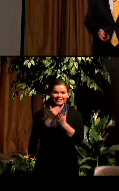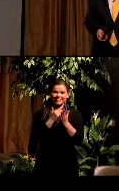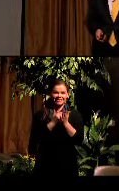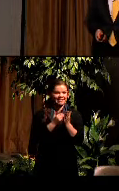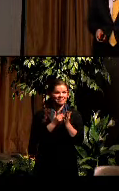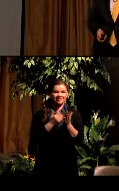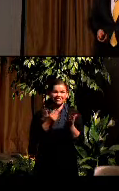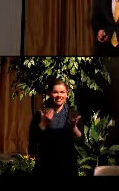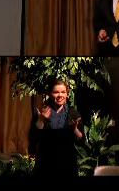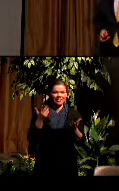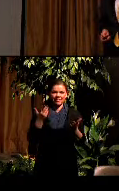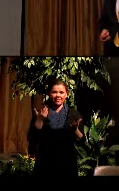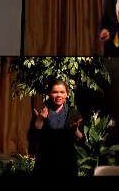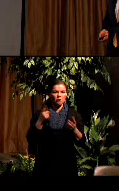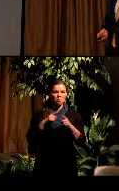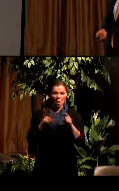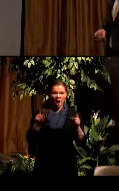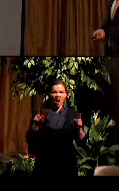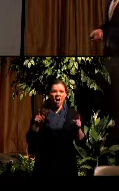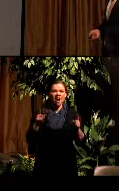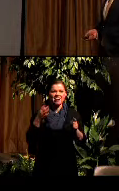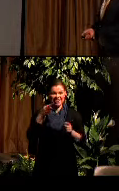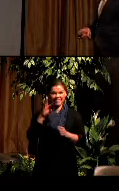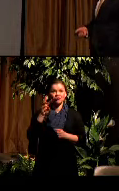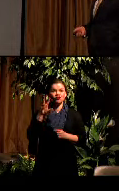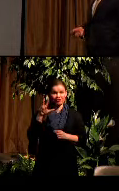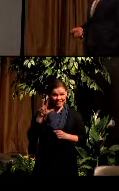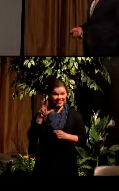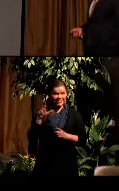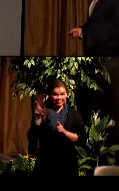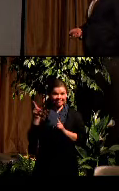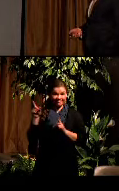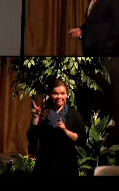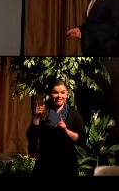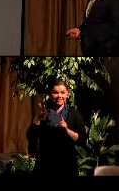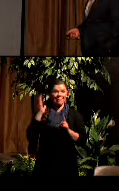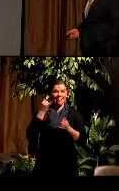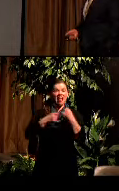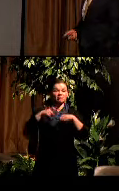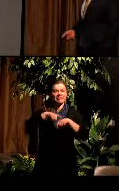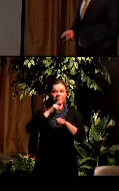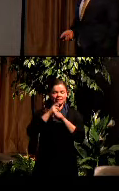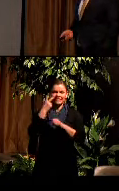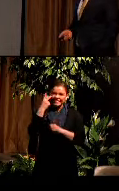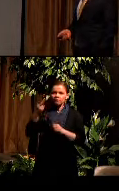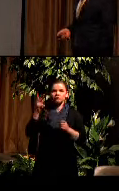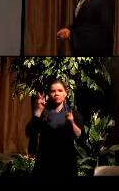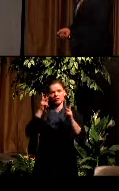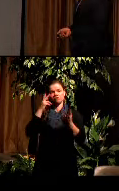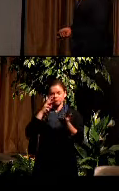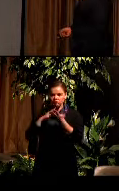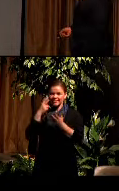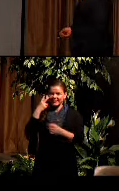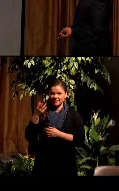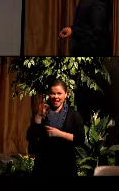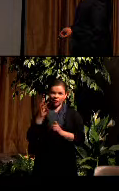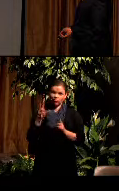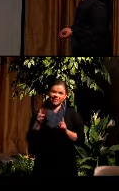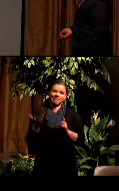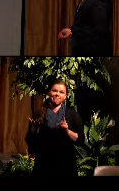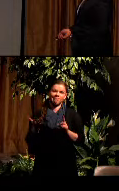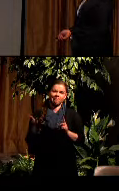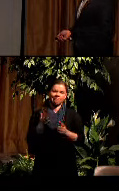1963, last confirmed sighting. This species was hunted. This species' habitat was probably destroyed along the Rockies and a